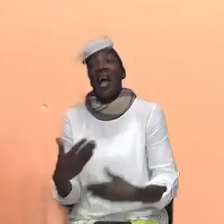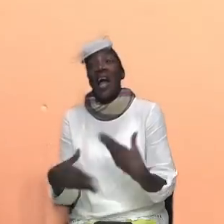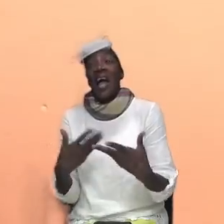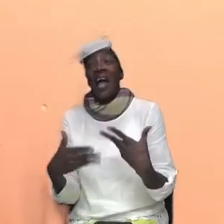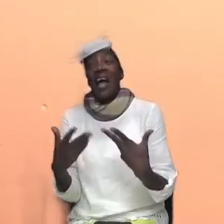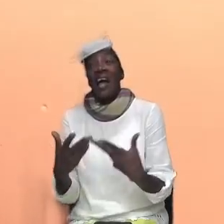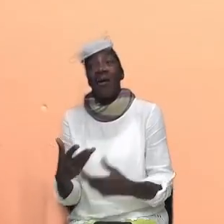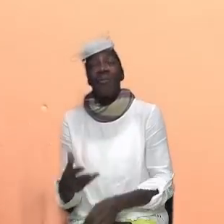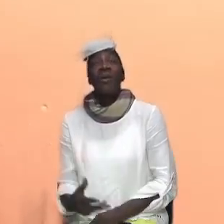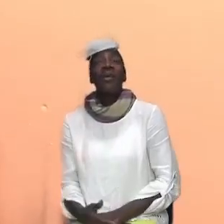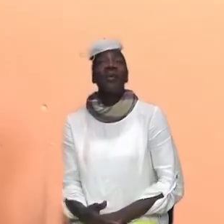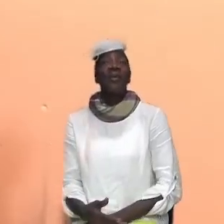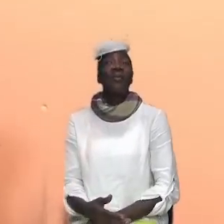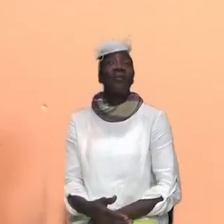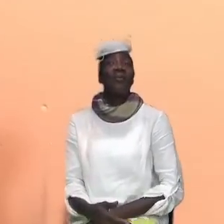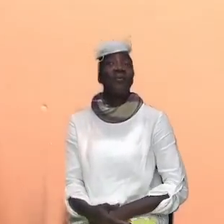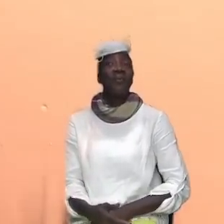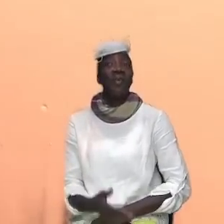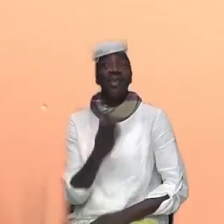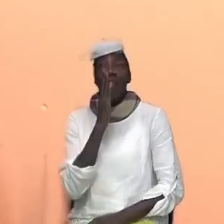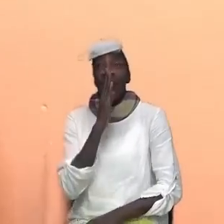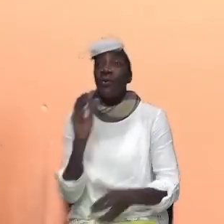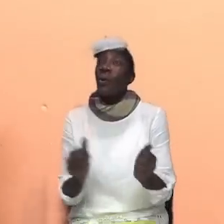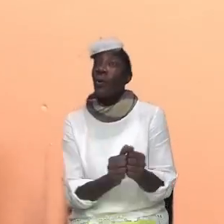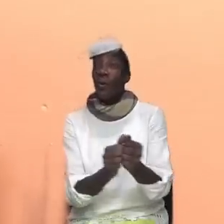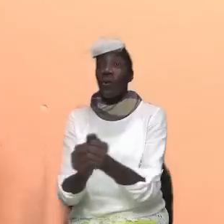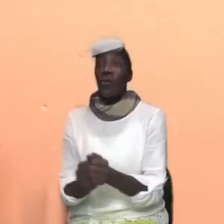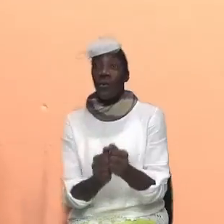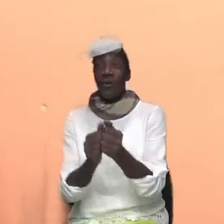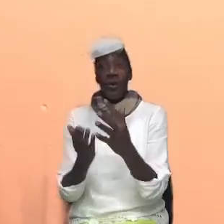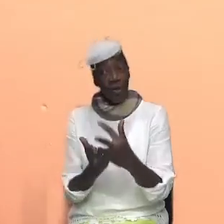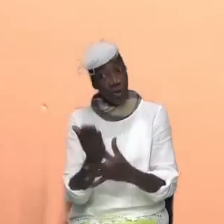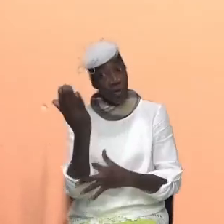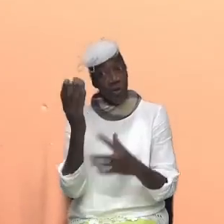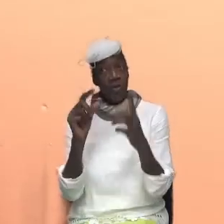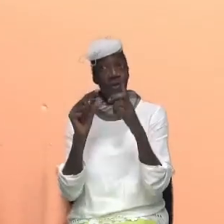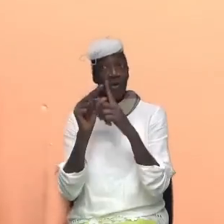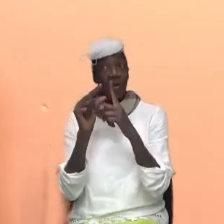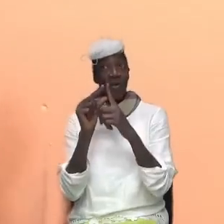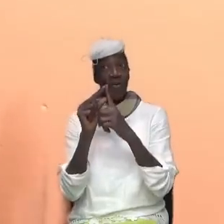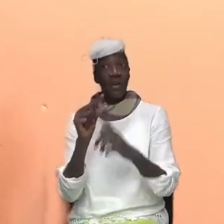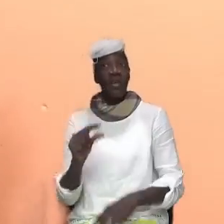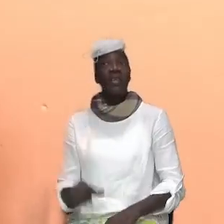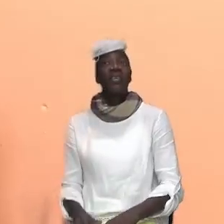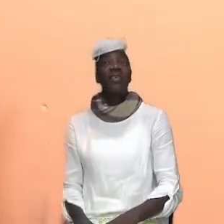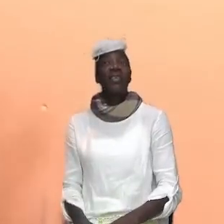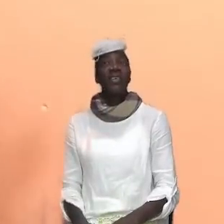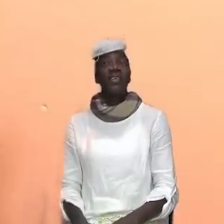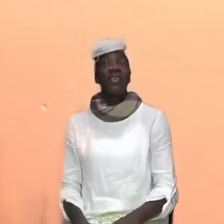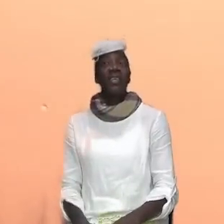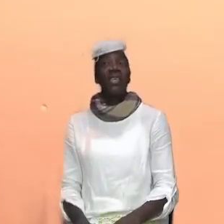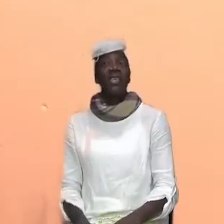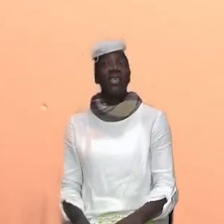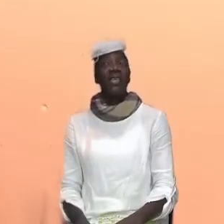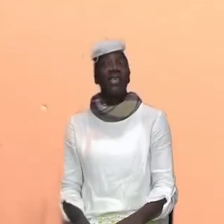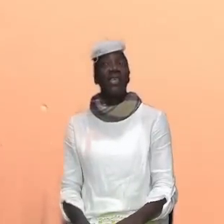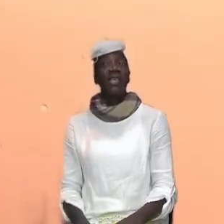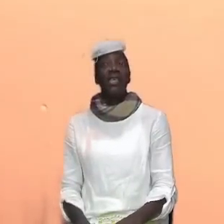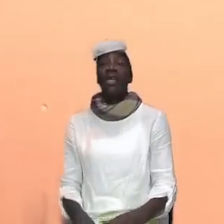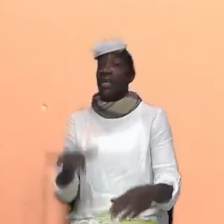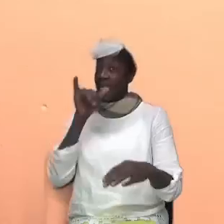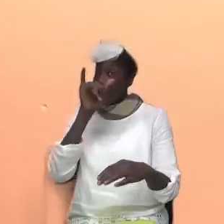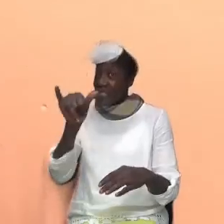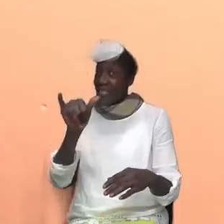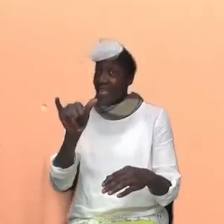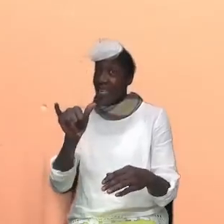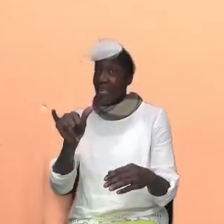thing for us, amen, to together go through the word. Now we are still on the broad subject of